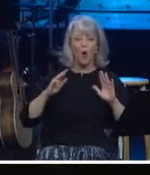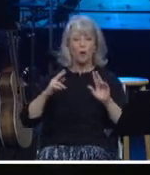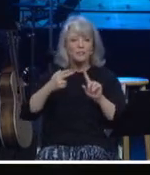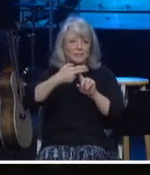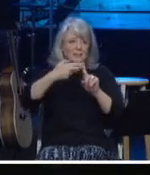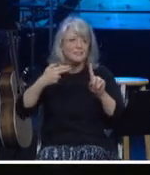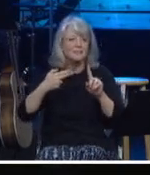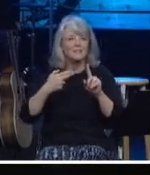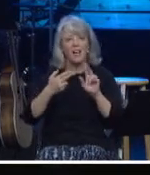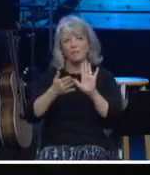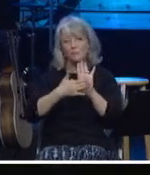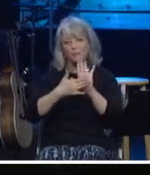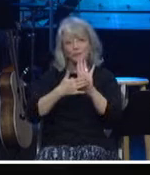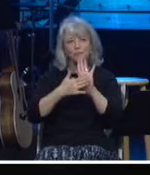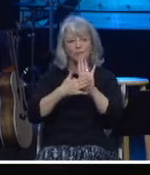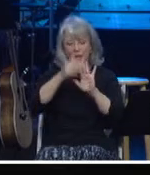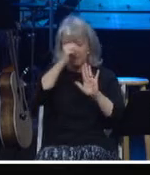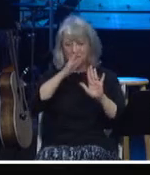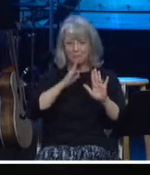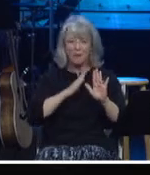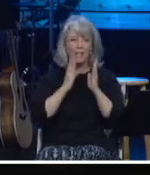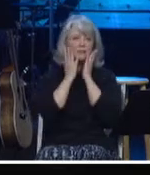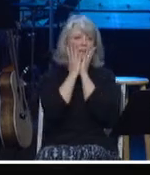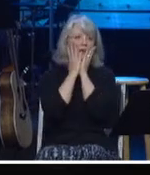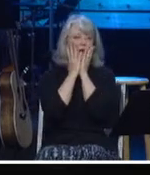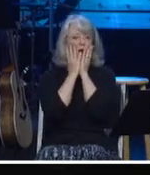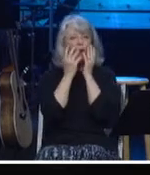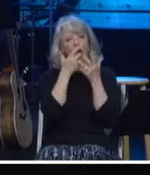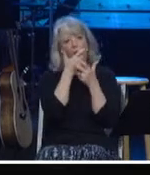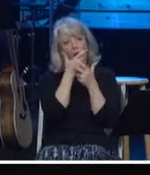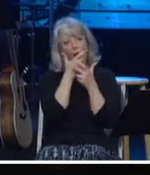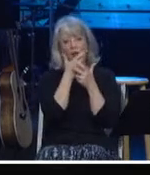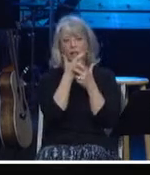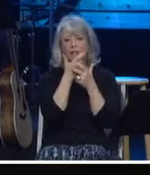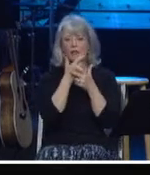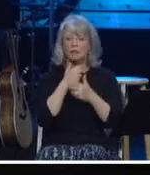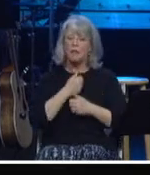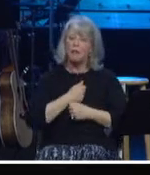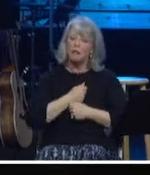comes from man. They loved all of this attention.